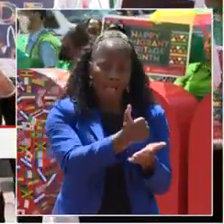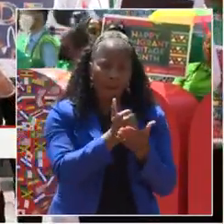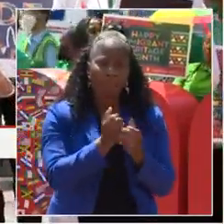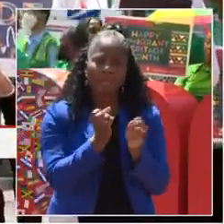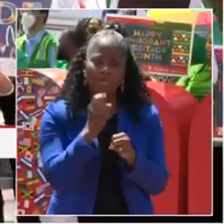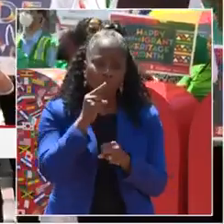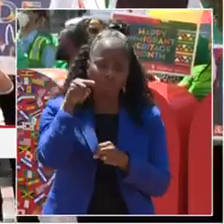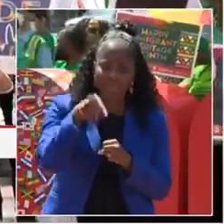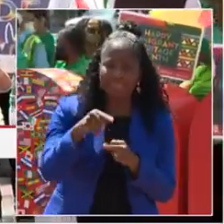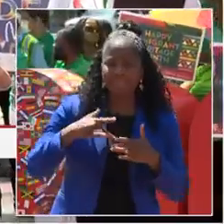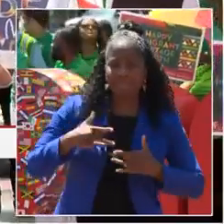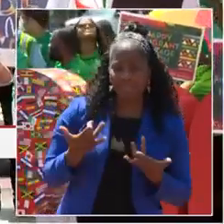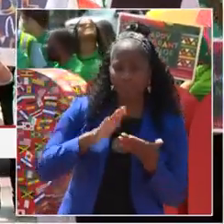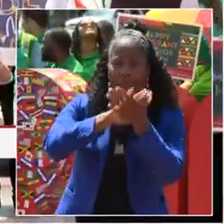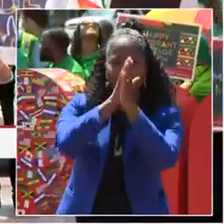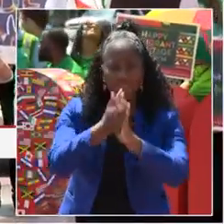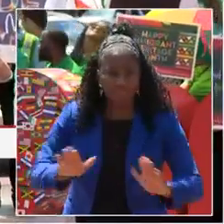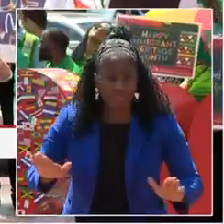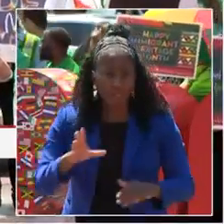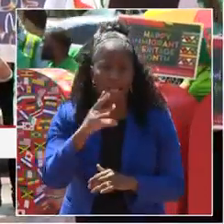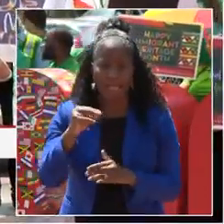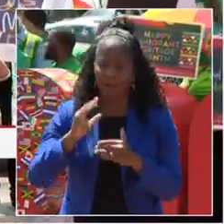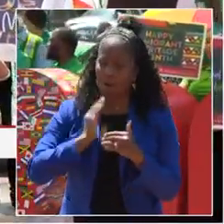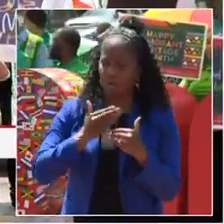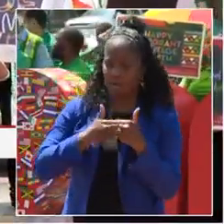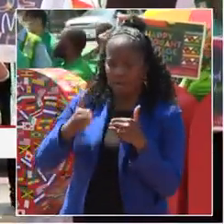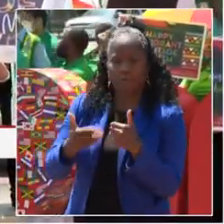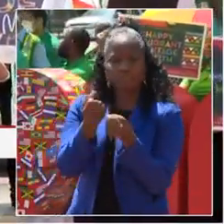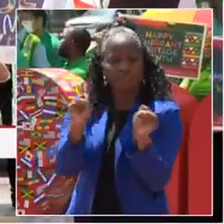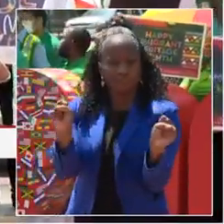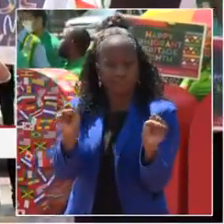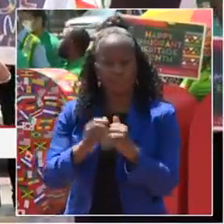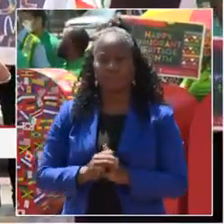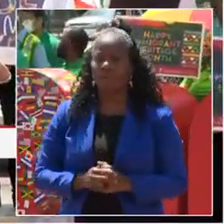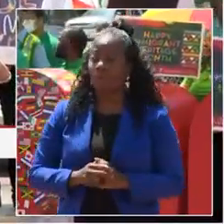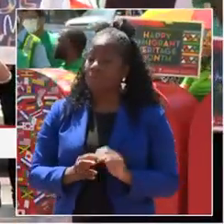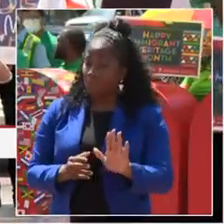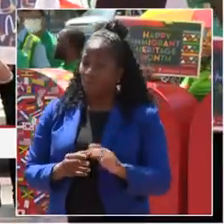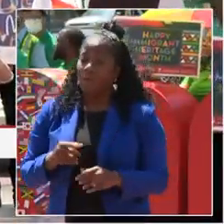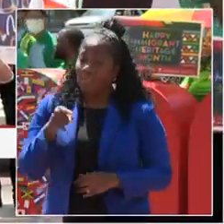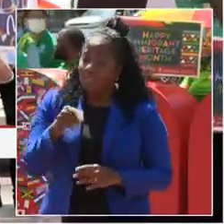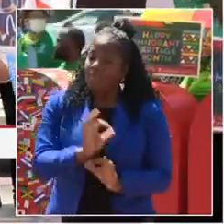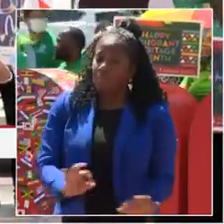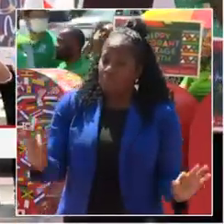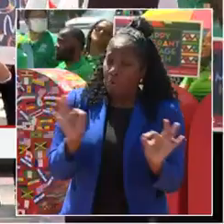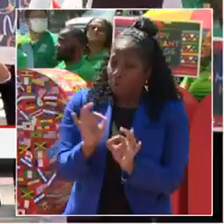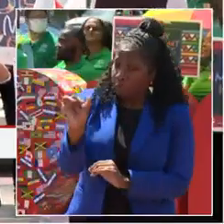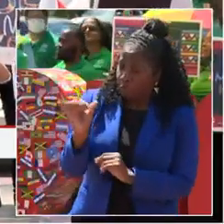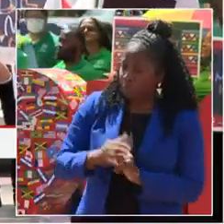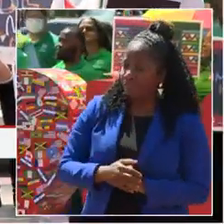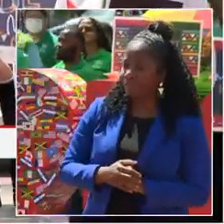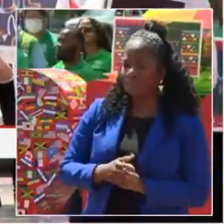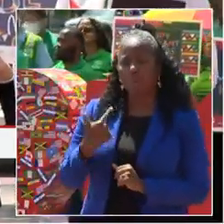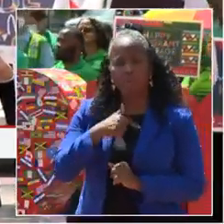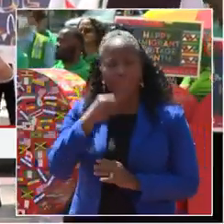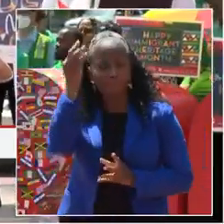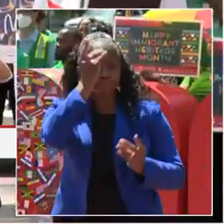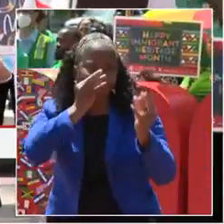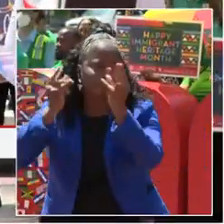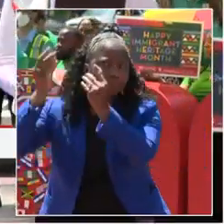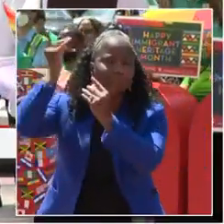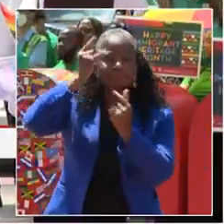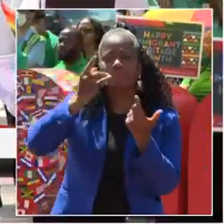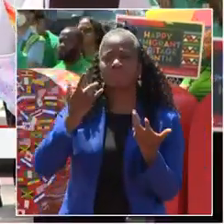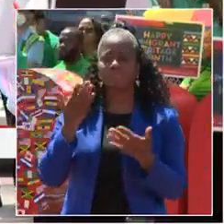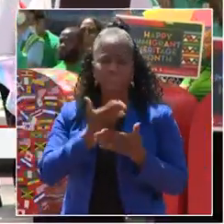our neighborhoods are safe. As we think about, and this is very important, as we think about some of the things